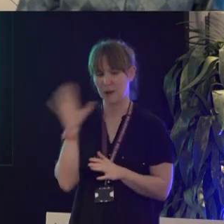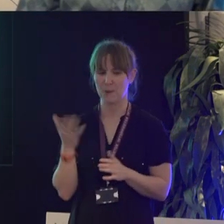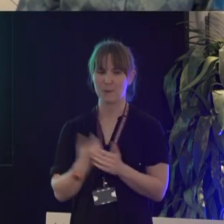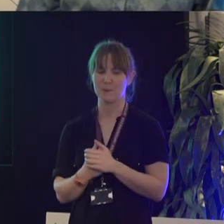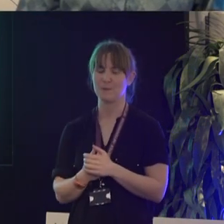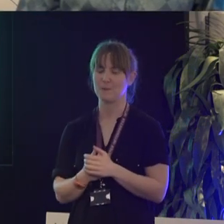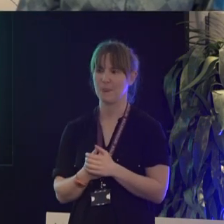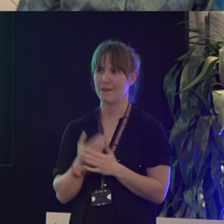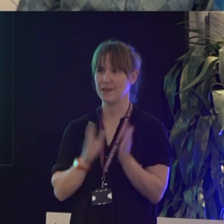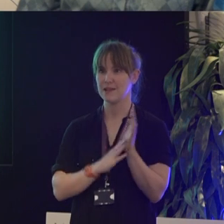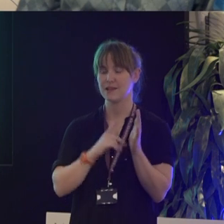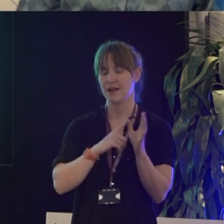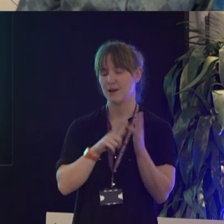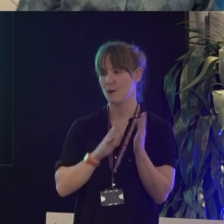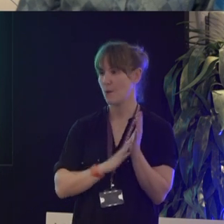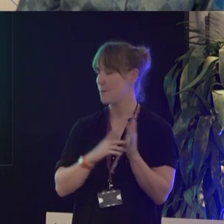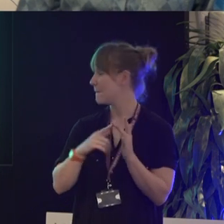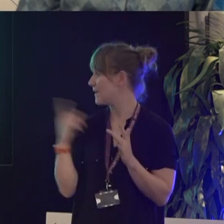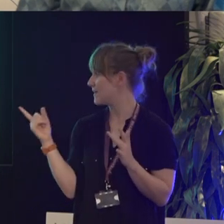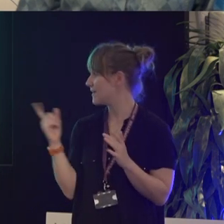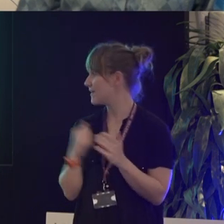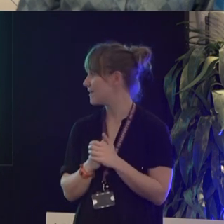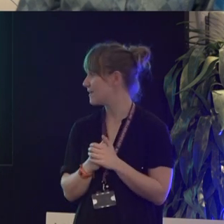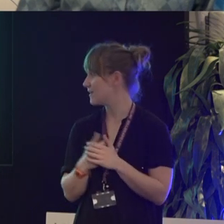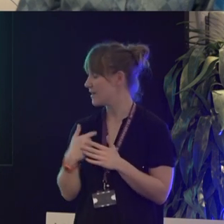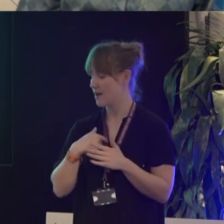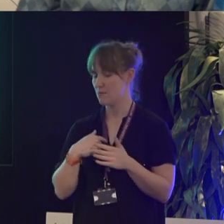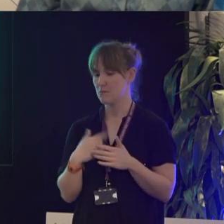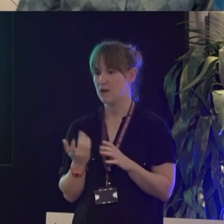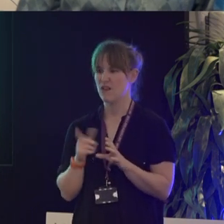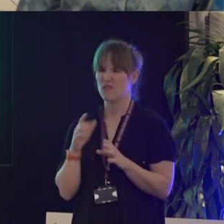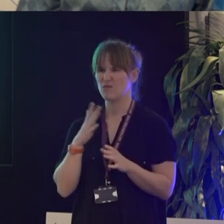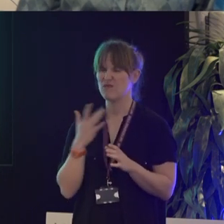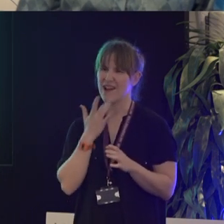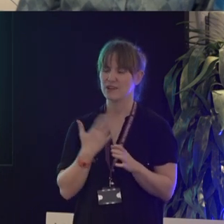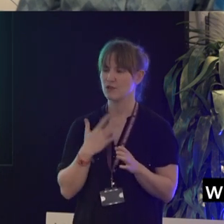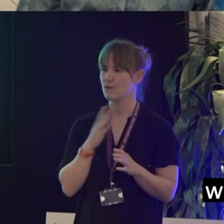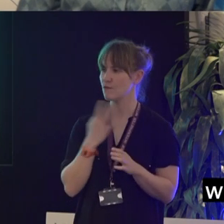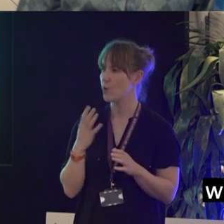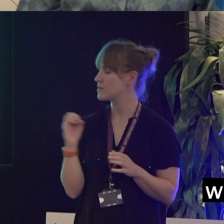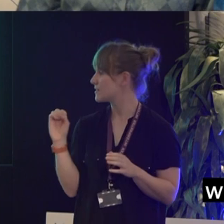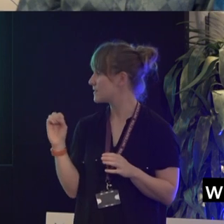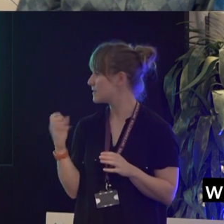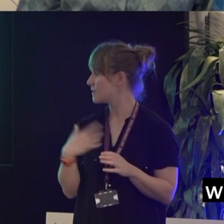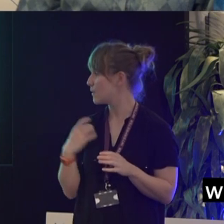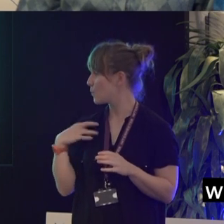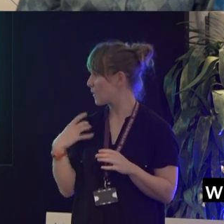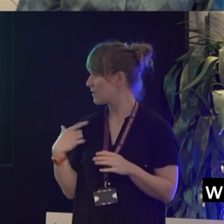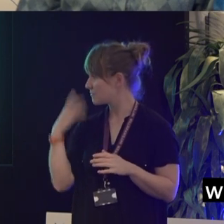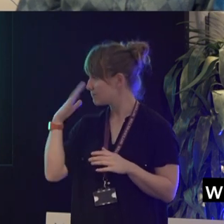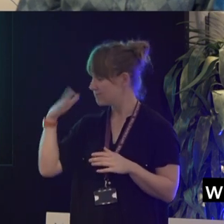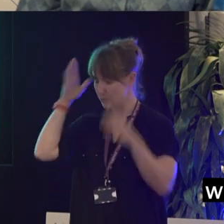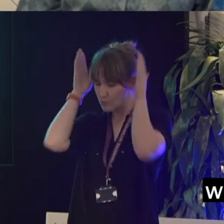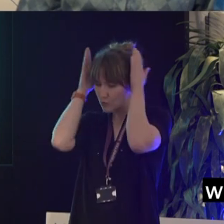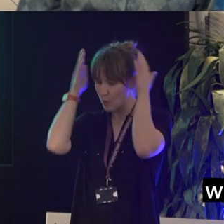I'm Naomi Smyth. I'm in my early 40s and white with short black